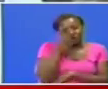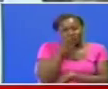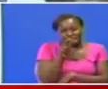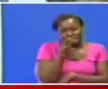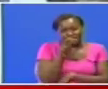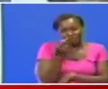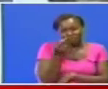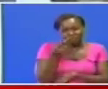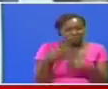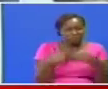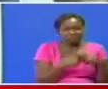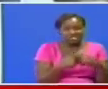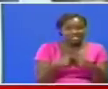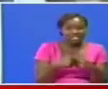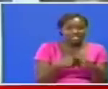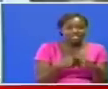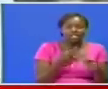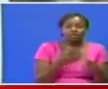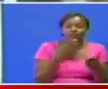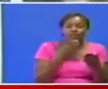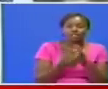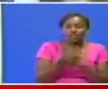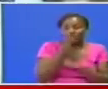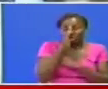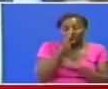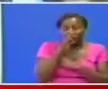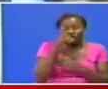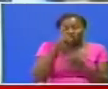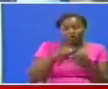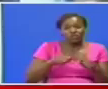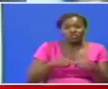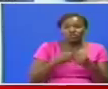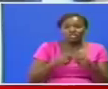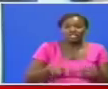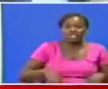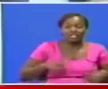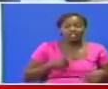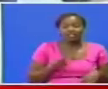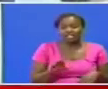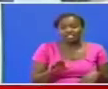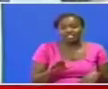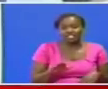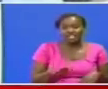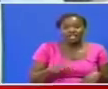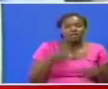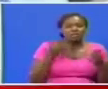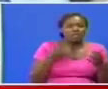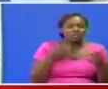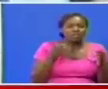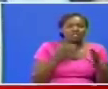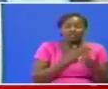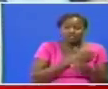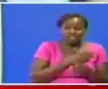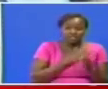challenge. And we thank God for what he's doing in her life. And I know a lot of friends are still praying with